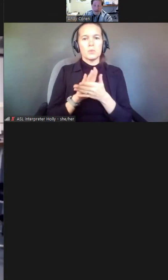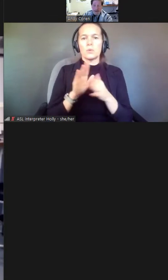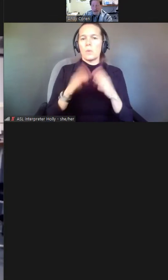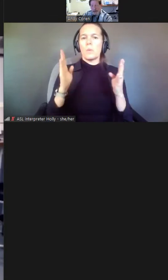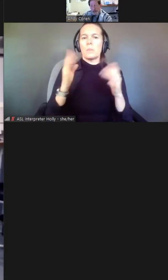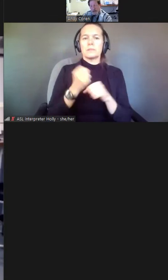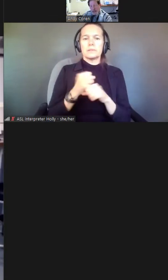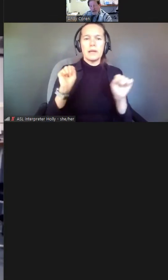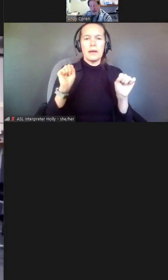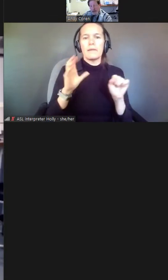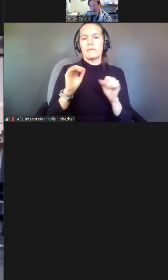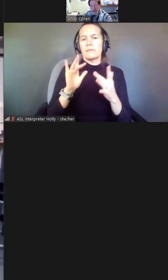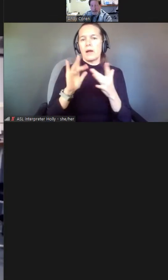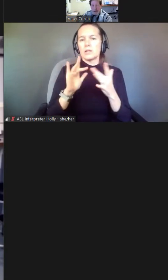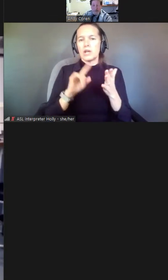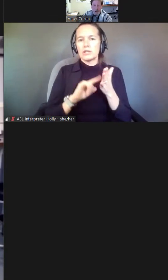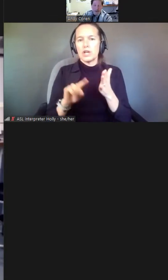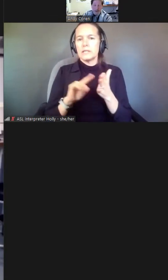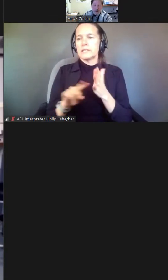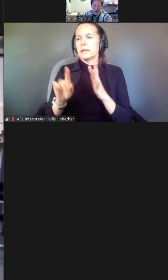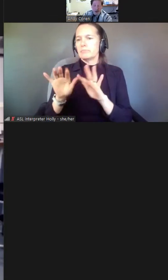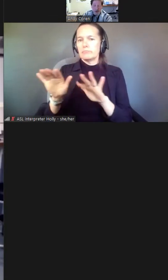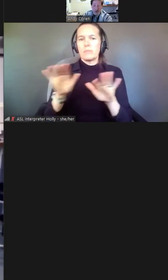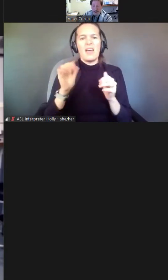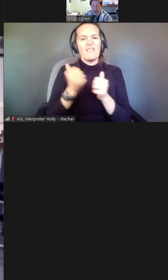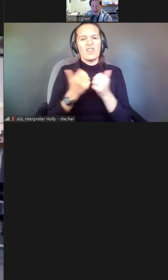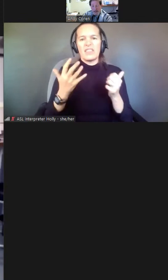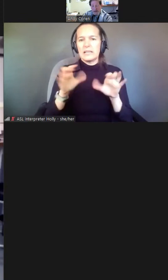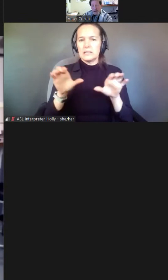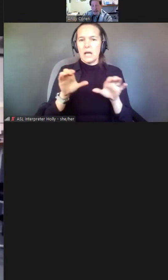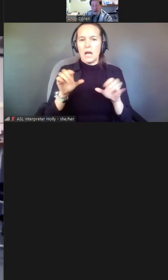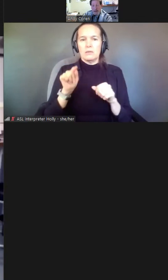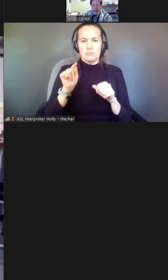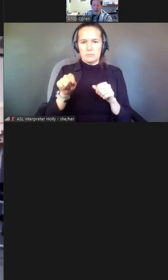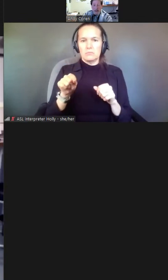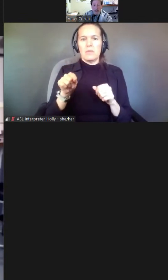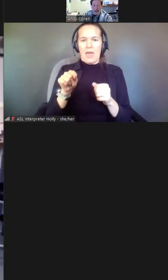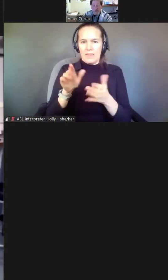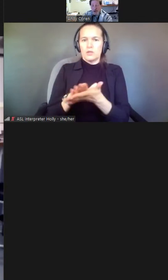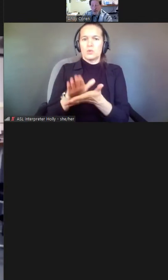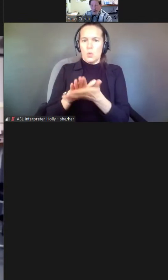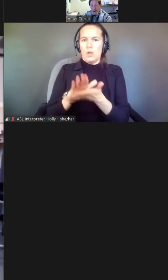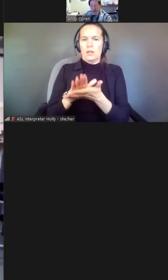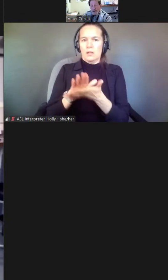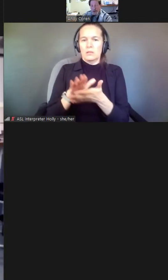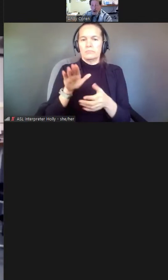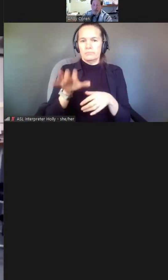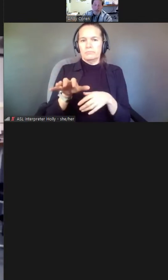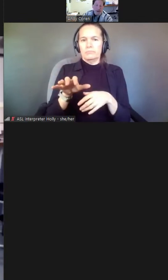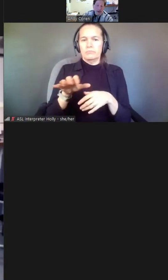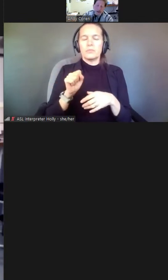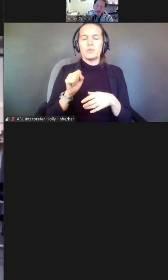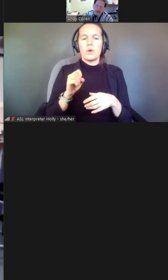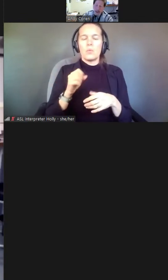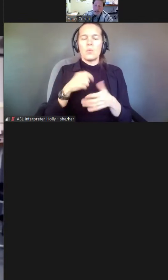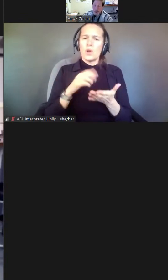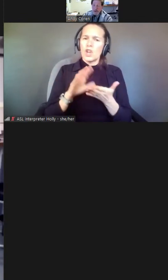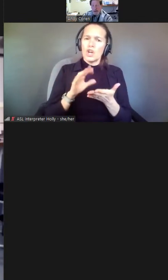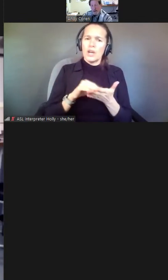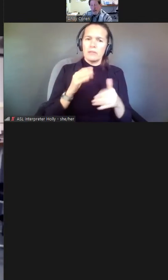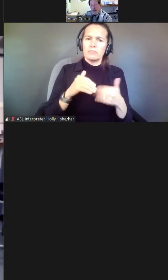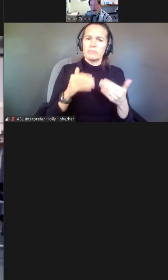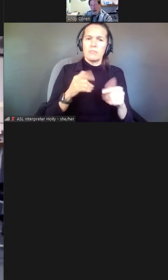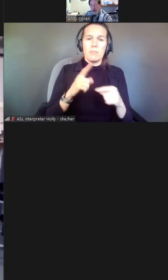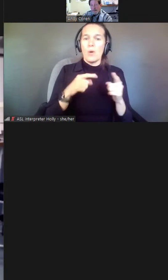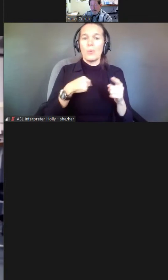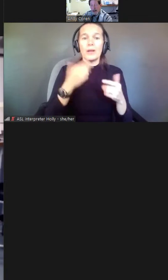contact investigation, contact tracing can be done pretty much at the school site in Mendocino County. So we're learning as we go, but we certainly do not know it